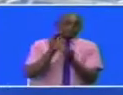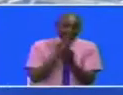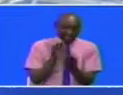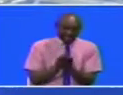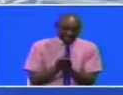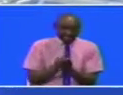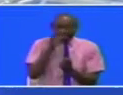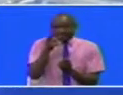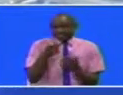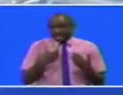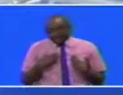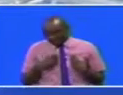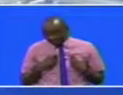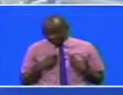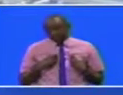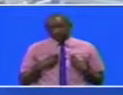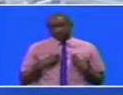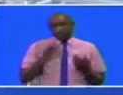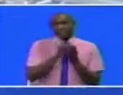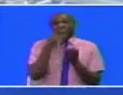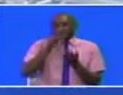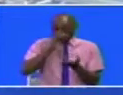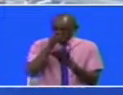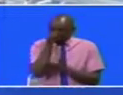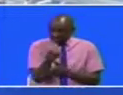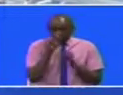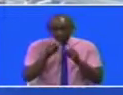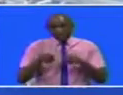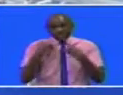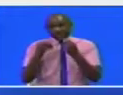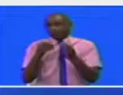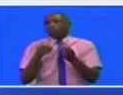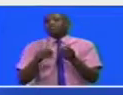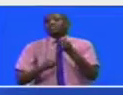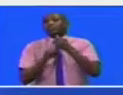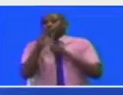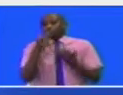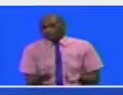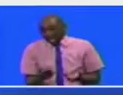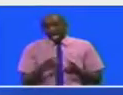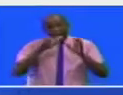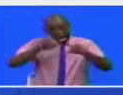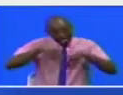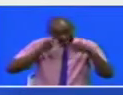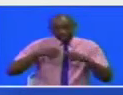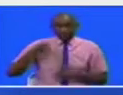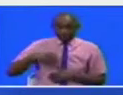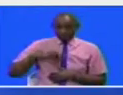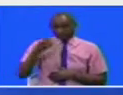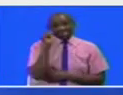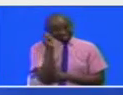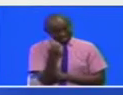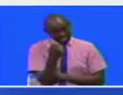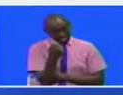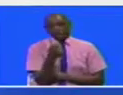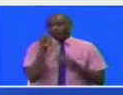The Luxembourg-based lender says the fund is likely to give priority support to agricultural investments in Kenya